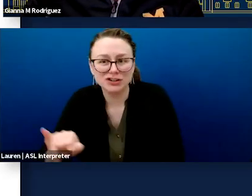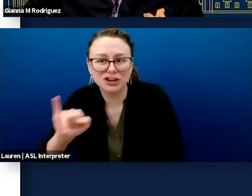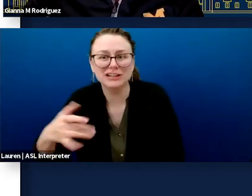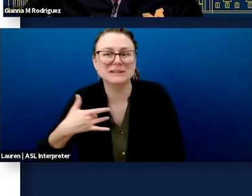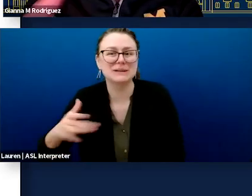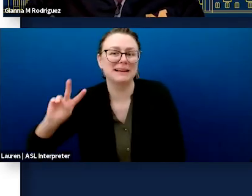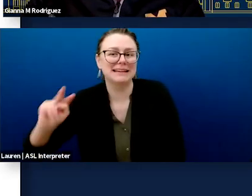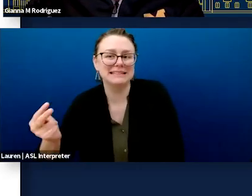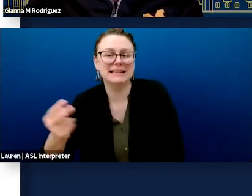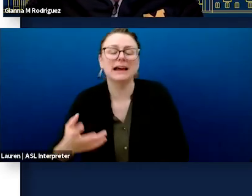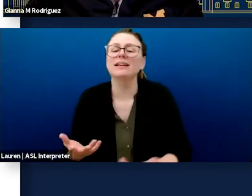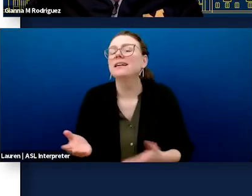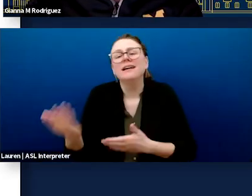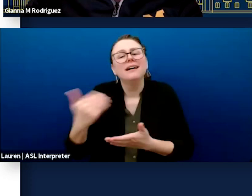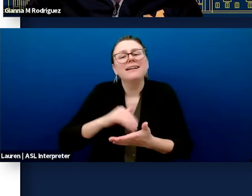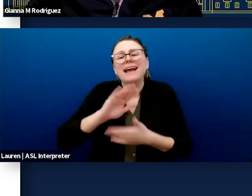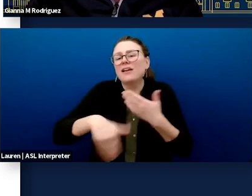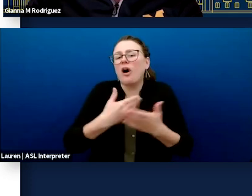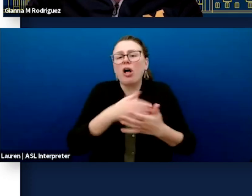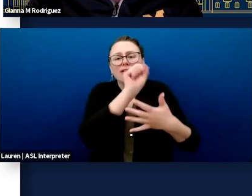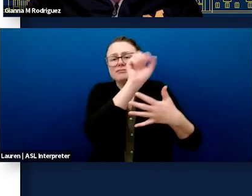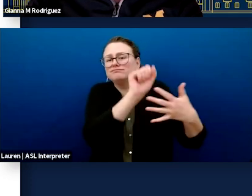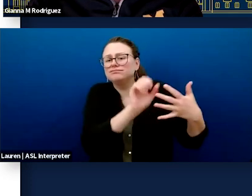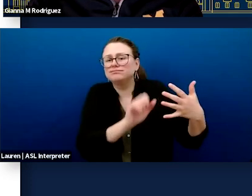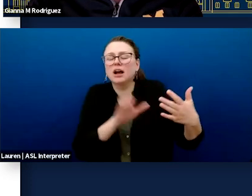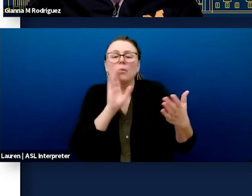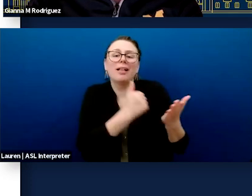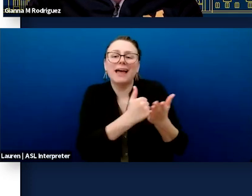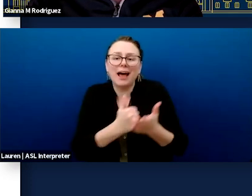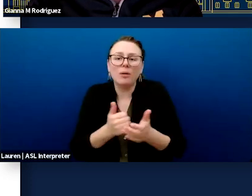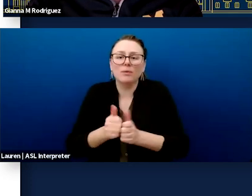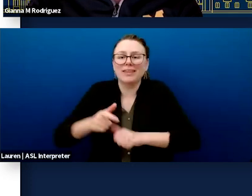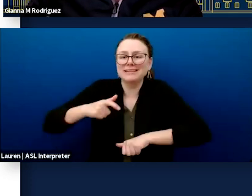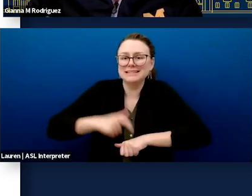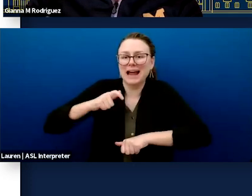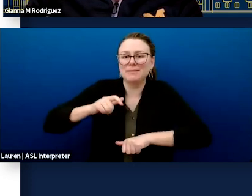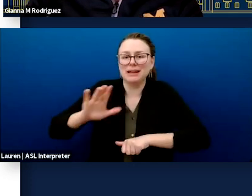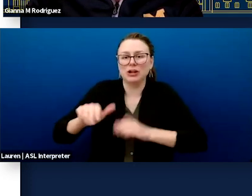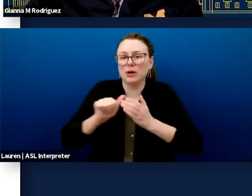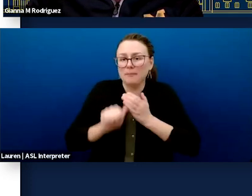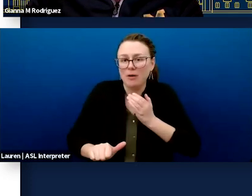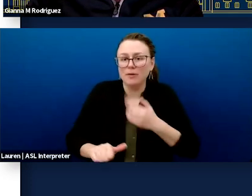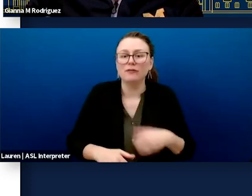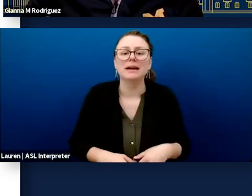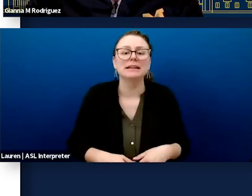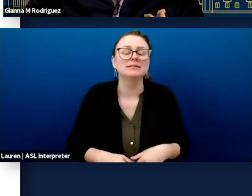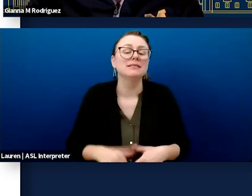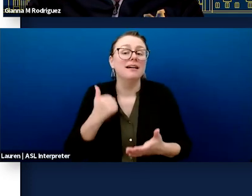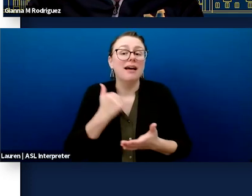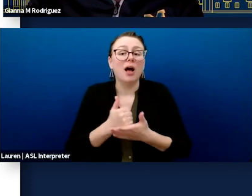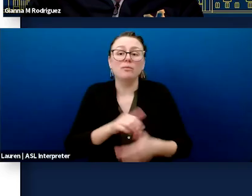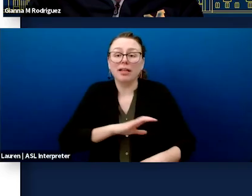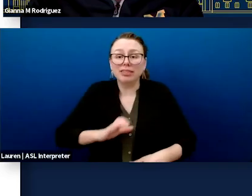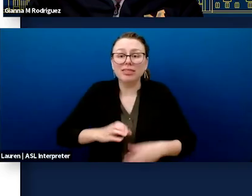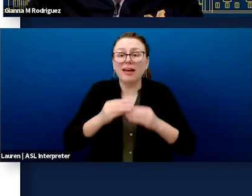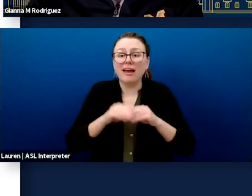So, you know, again, all these agents help with timing the bowel movement, emptying,